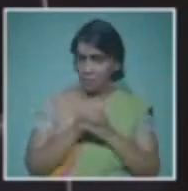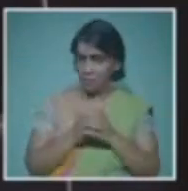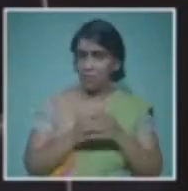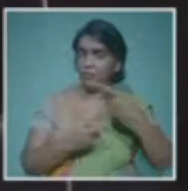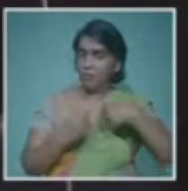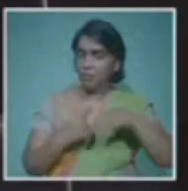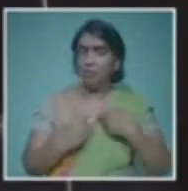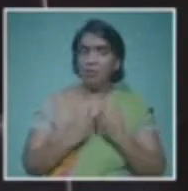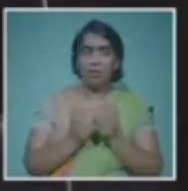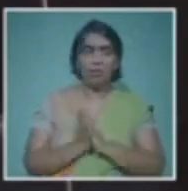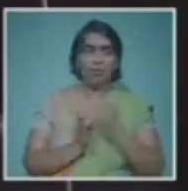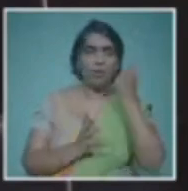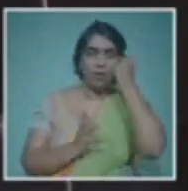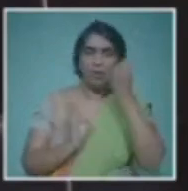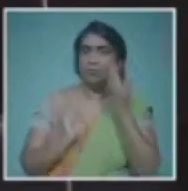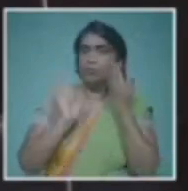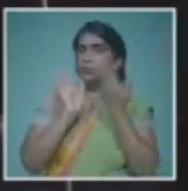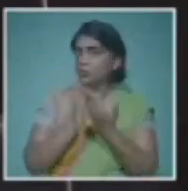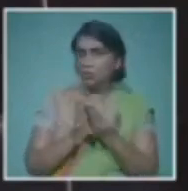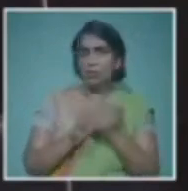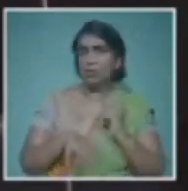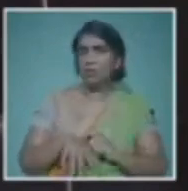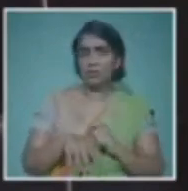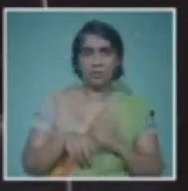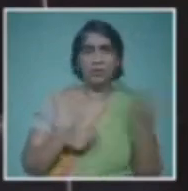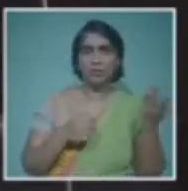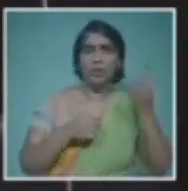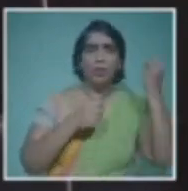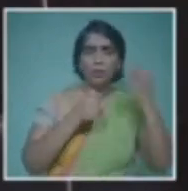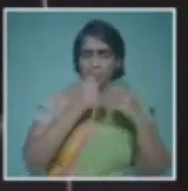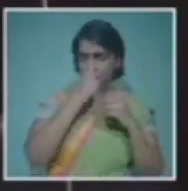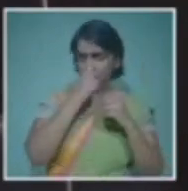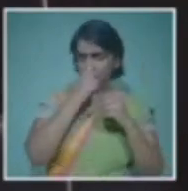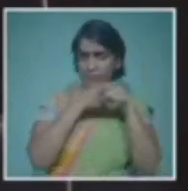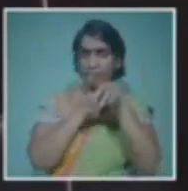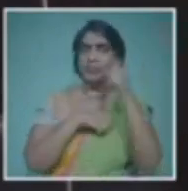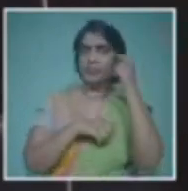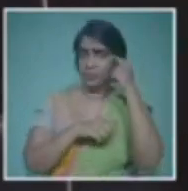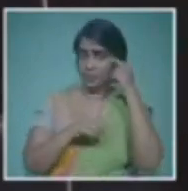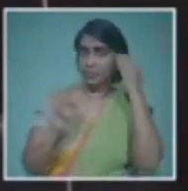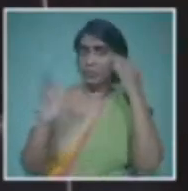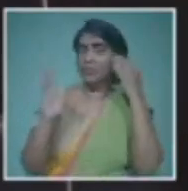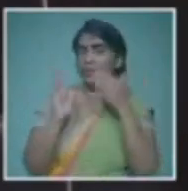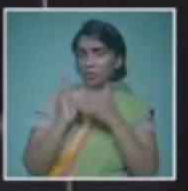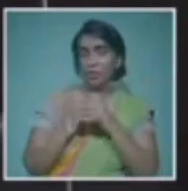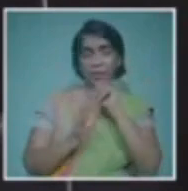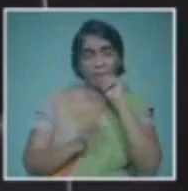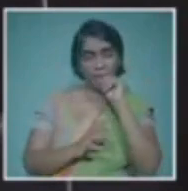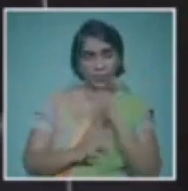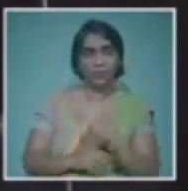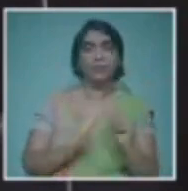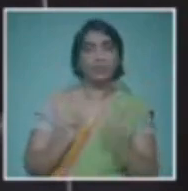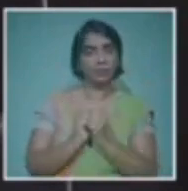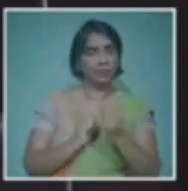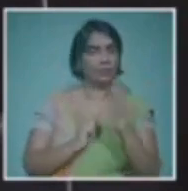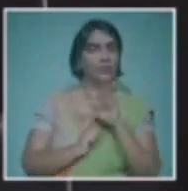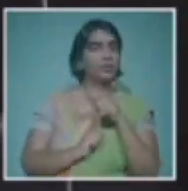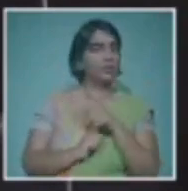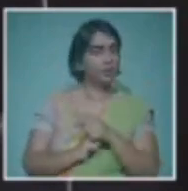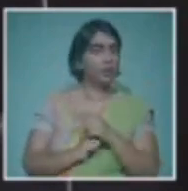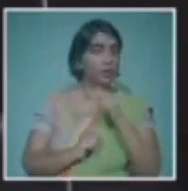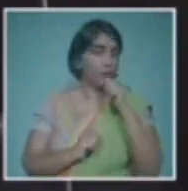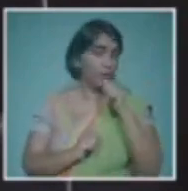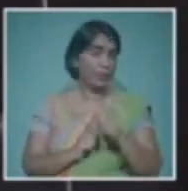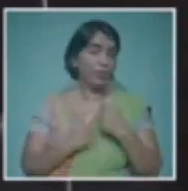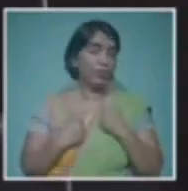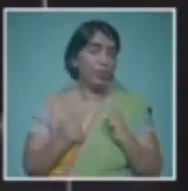that I don't know whether you are really sincere about this this may not be a sincere exercise that's a different matter but whether you are sincere or not